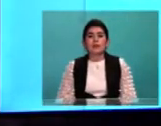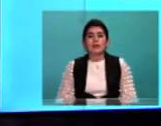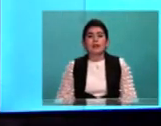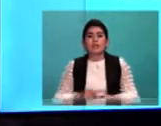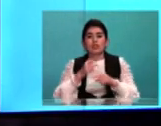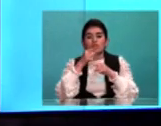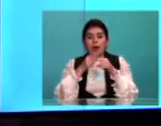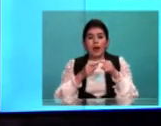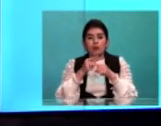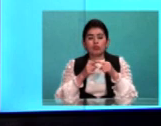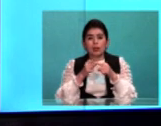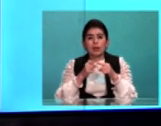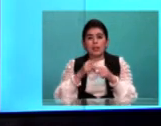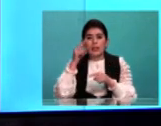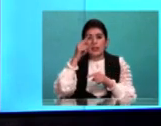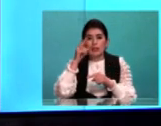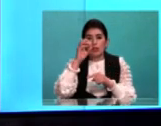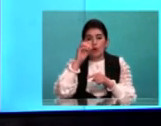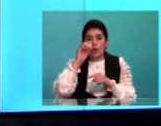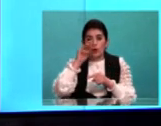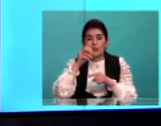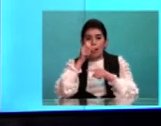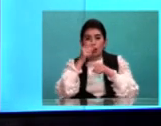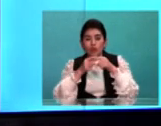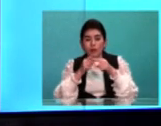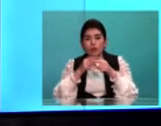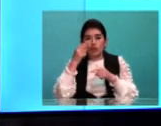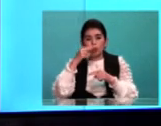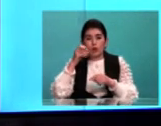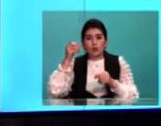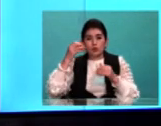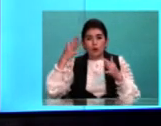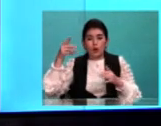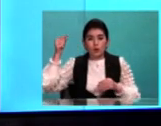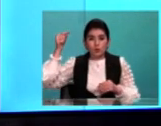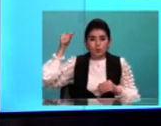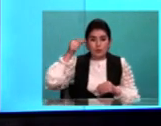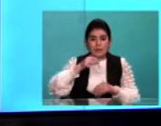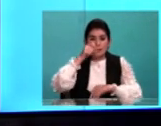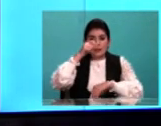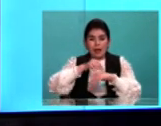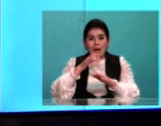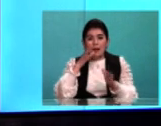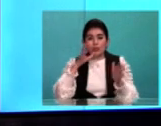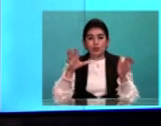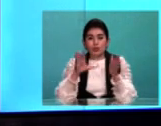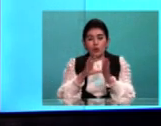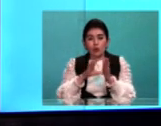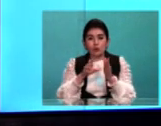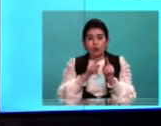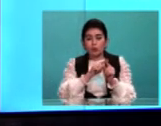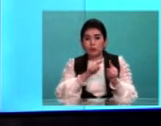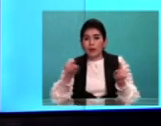yarim o'tkazgichli diodga tushadi. Yarim o'tkazgichli diod yorug'lik nurlari ta'sirida elektr tokini o'tkazadigan